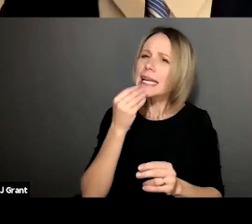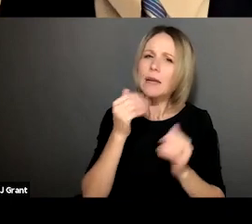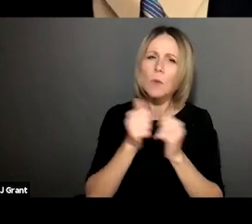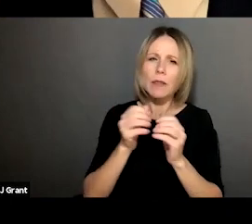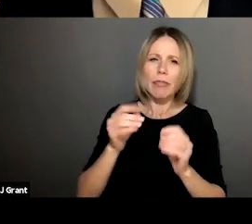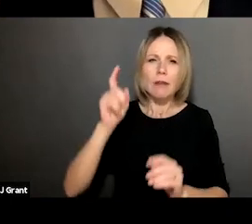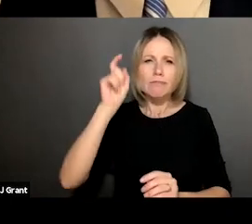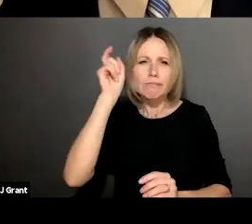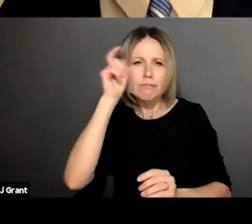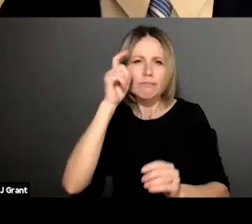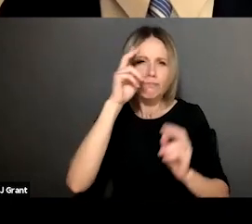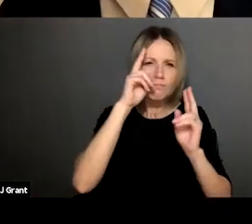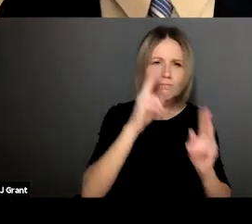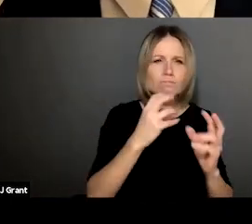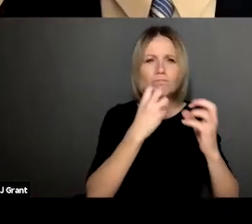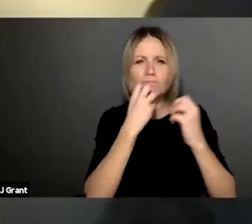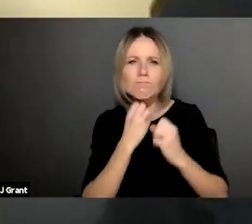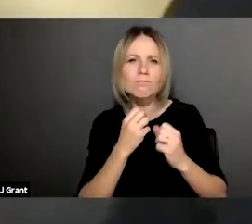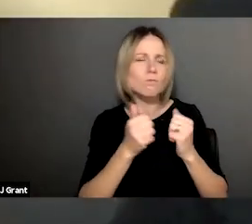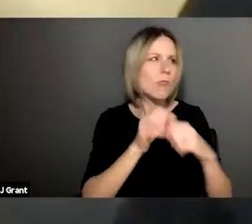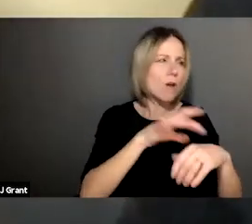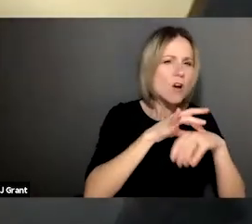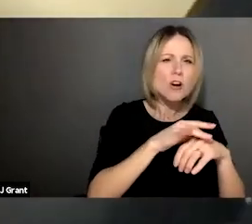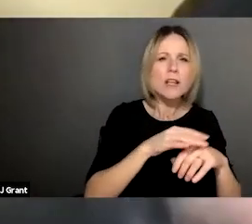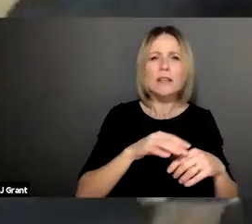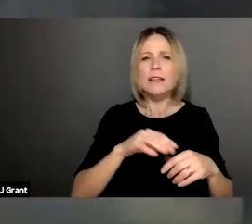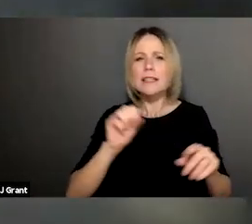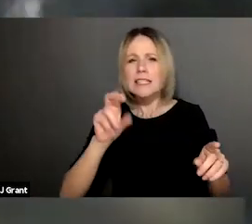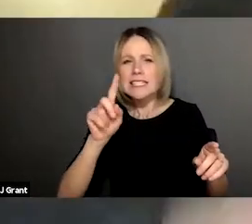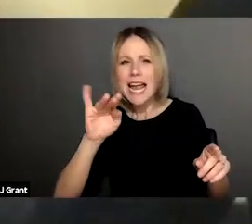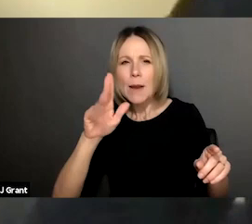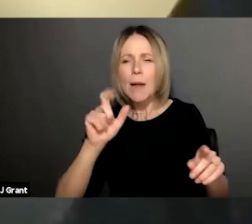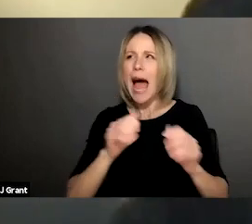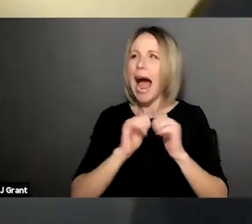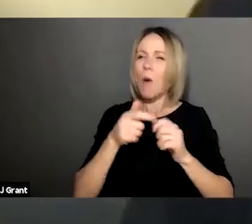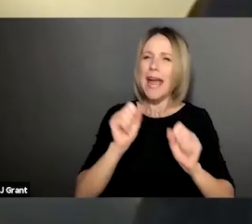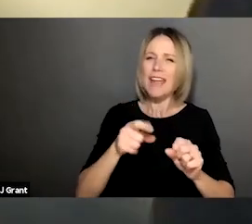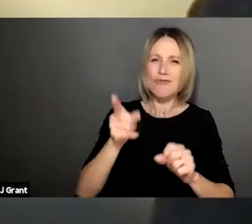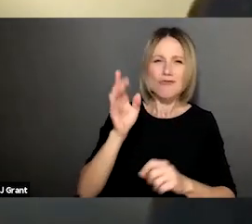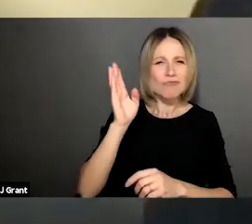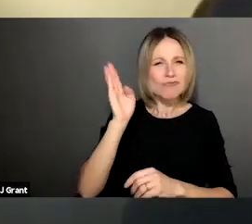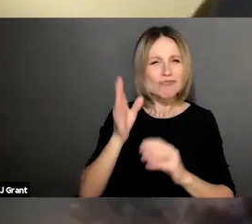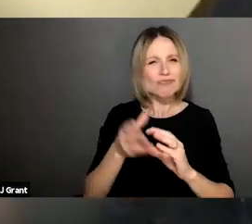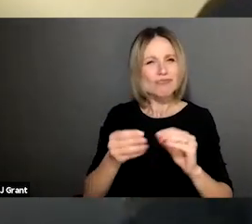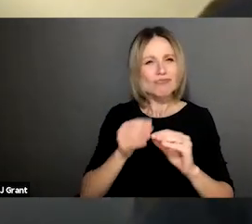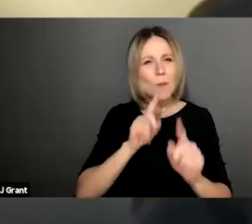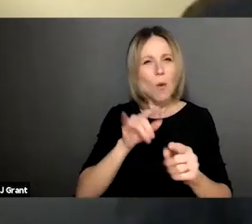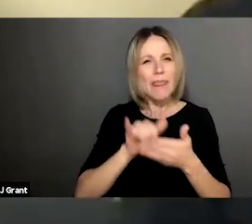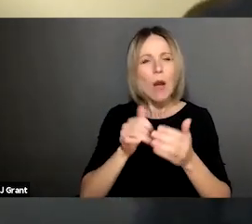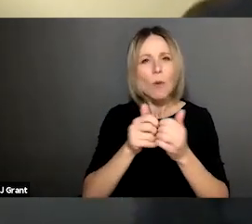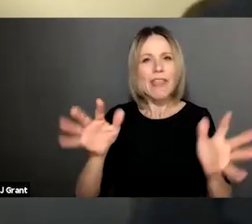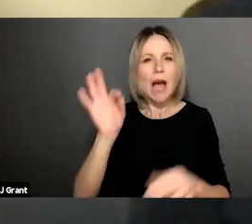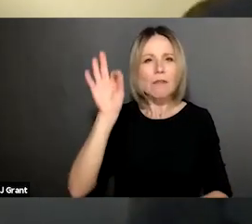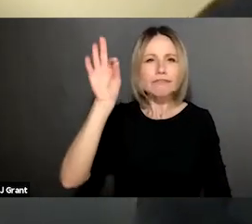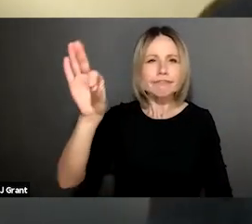that doesn't really feel like you're preaching to them? I want there to be a nice bright line between opinion and